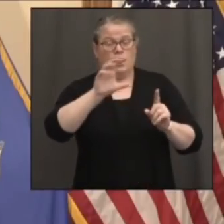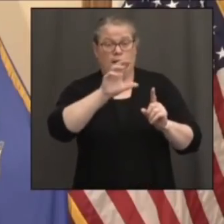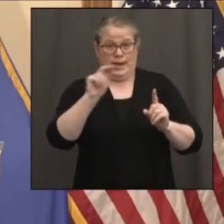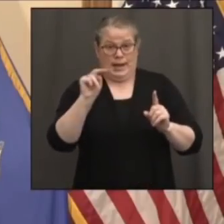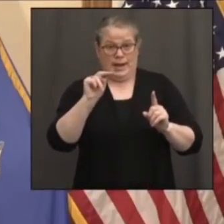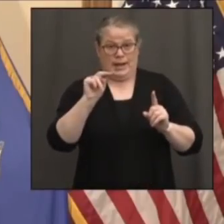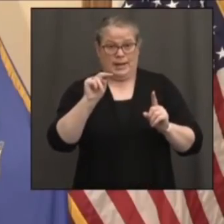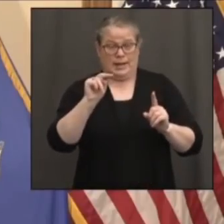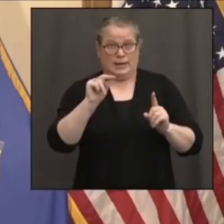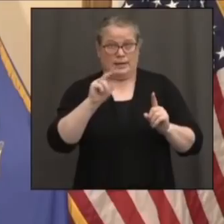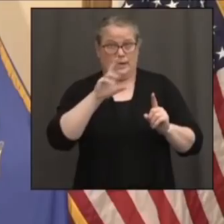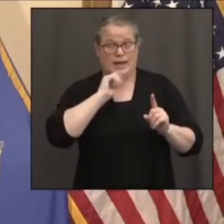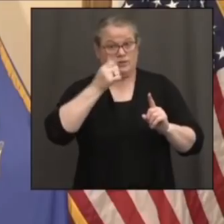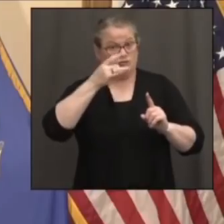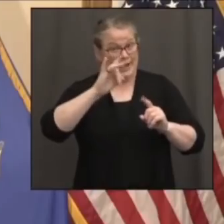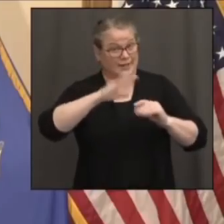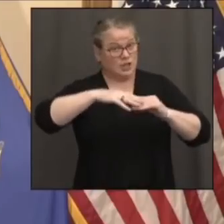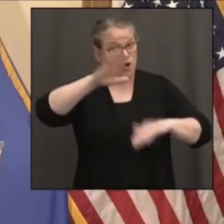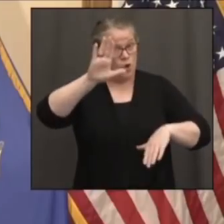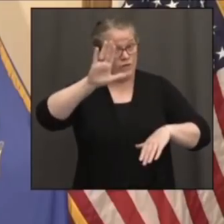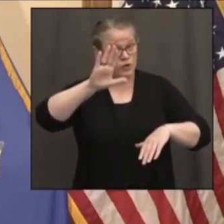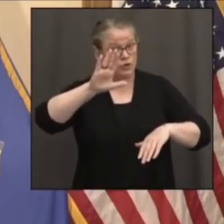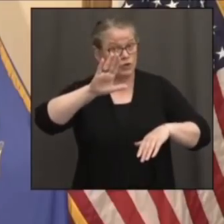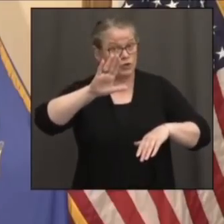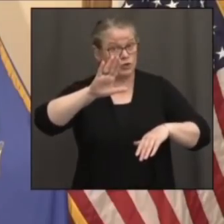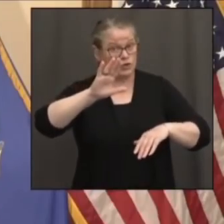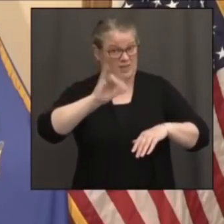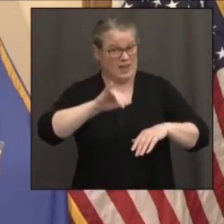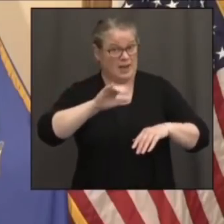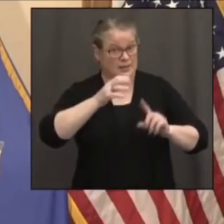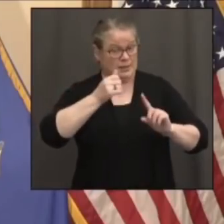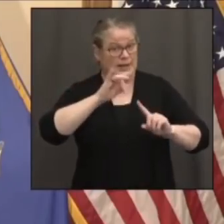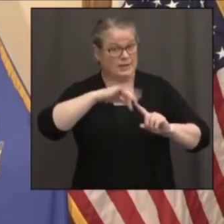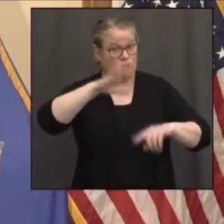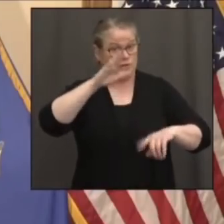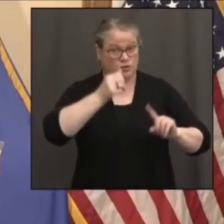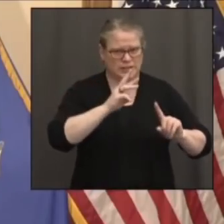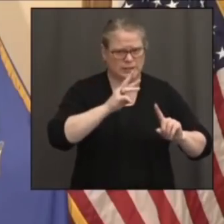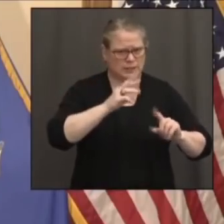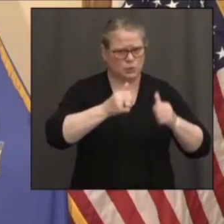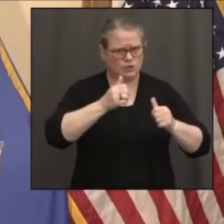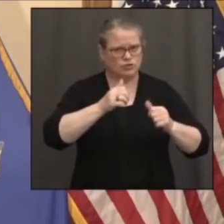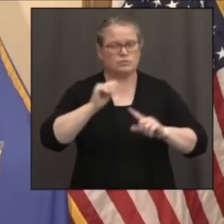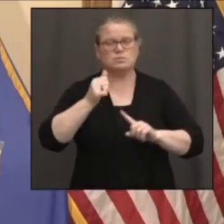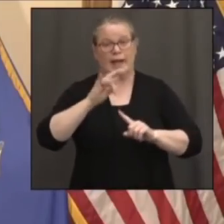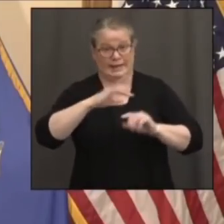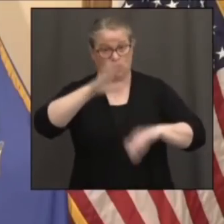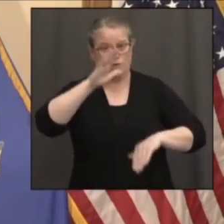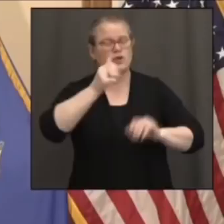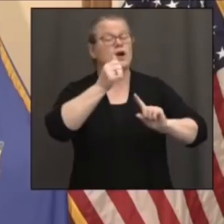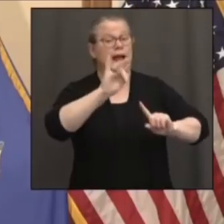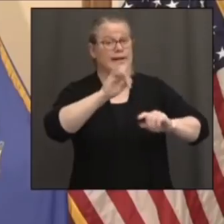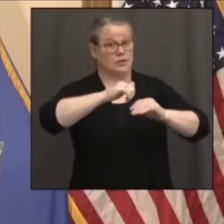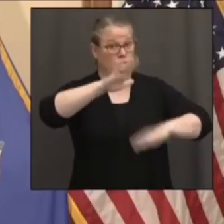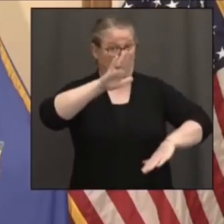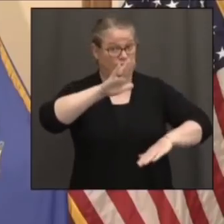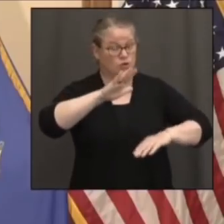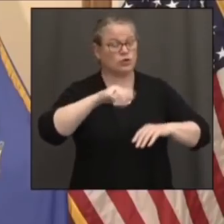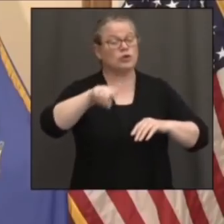of people, I guess 18 and older, is that the standard? Or was it 60? Okay, 18. Most of the national